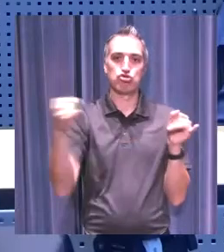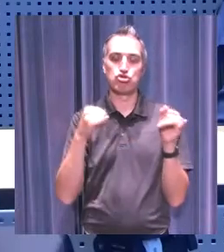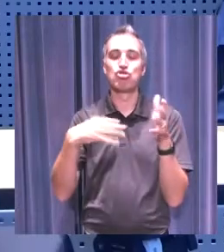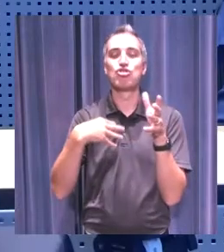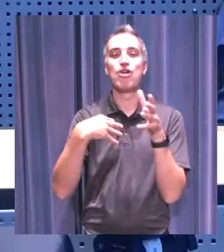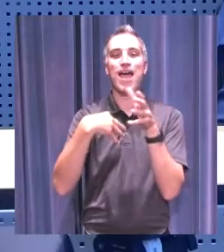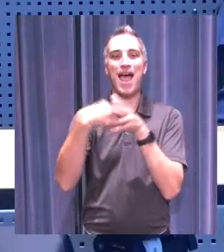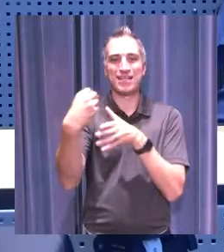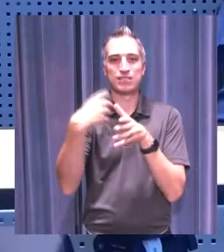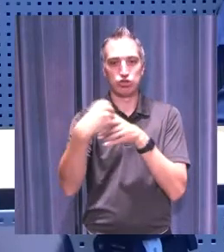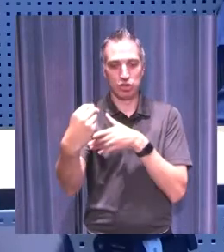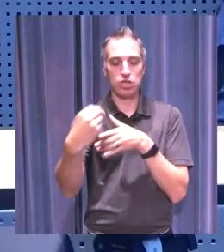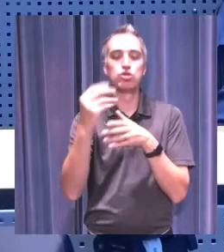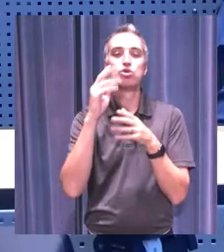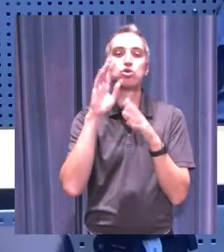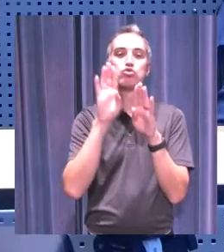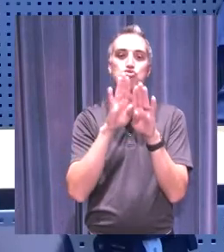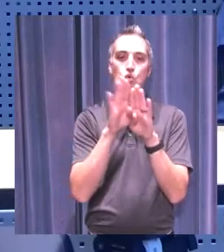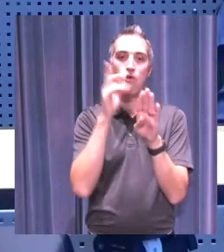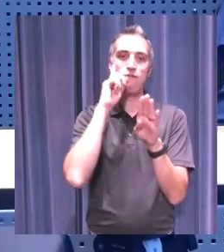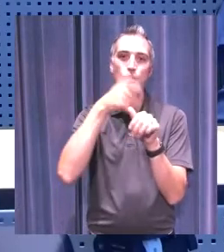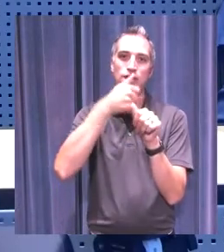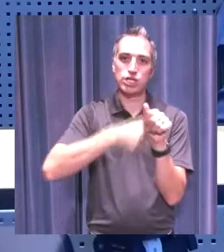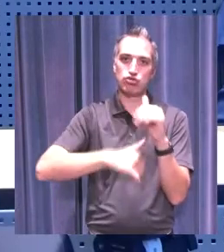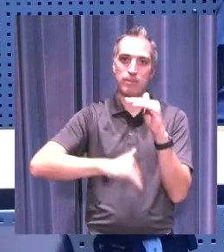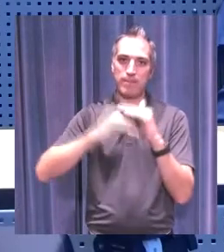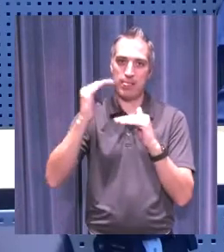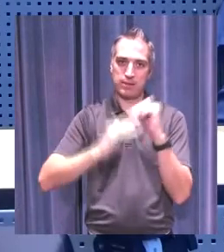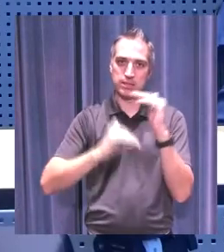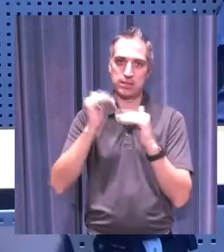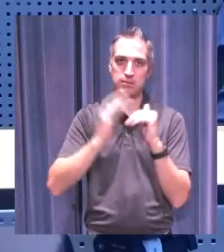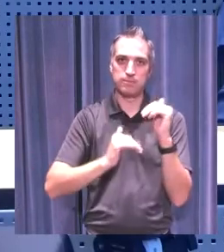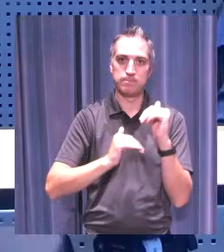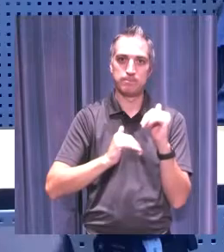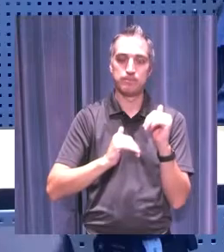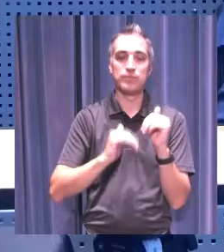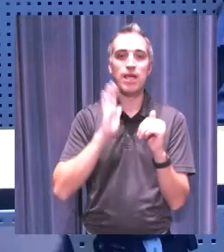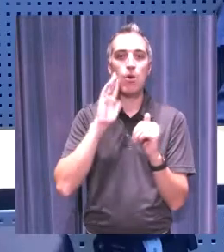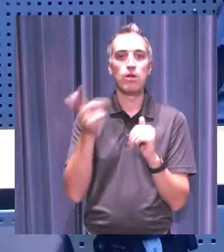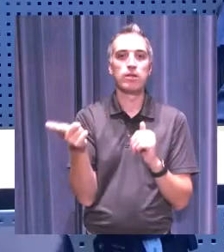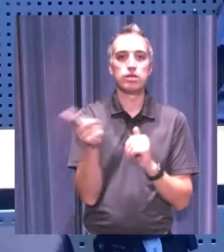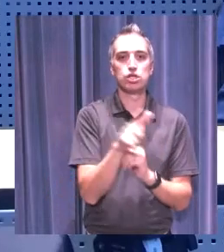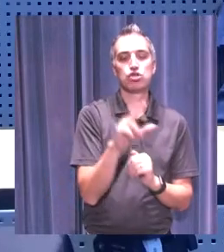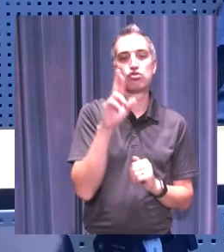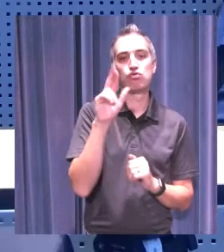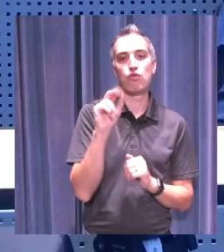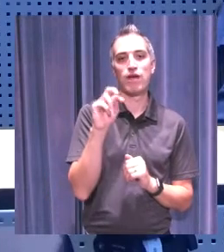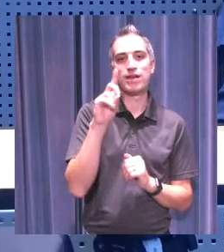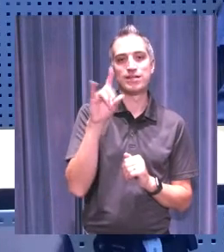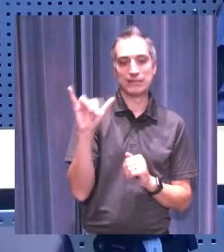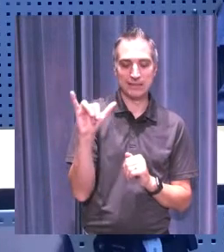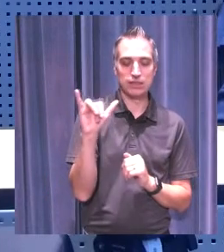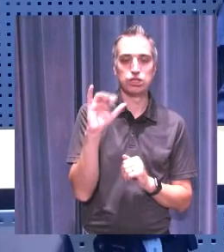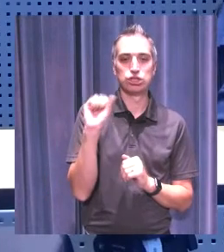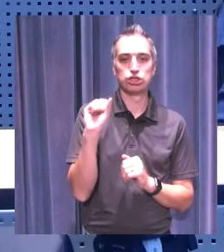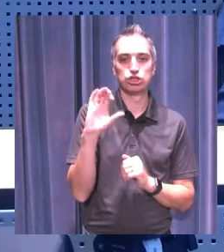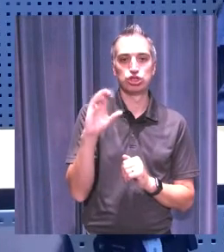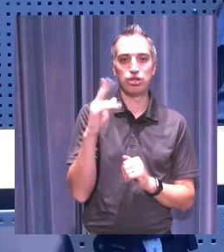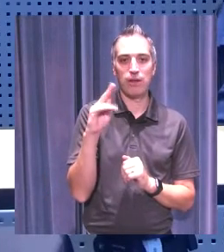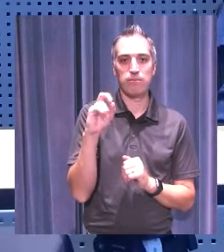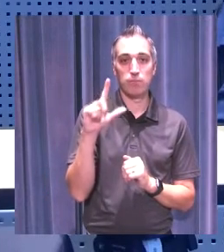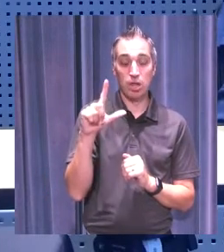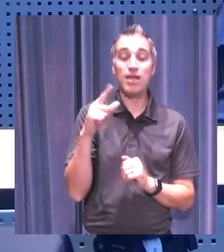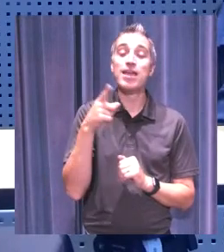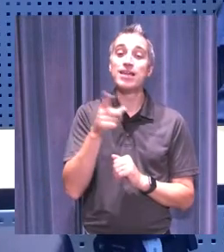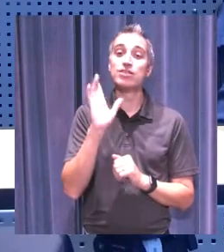of each campus building. With that, I'm going to turn this over to Randy Chappell, our acting Chief Information Technology Officer,